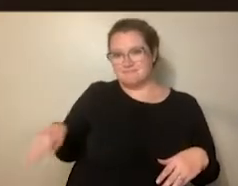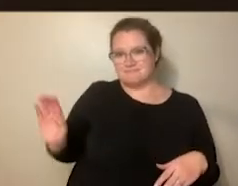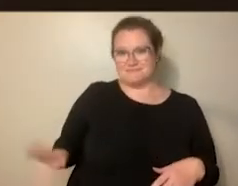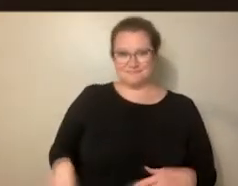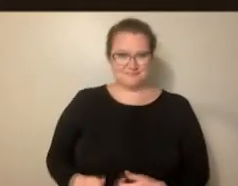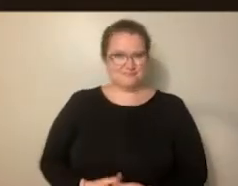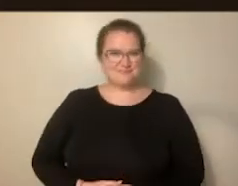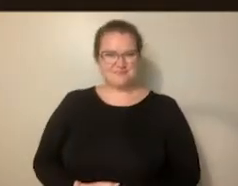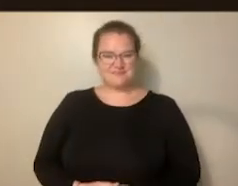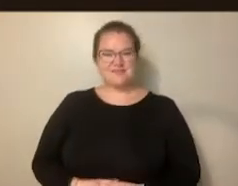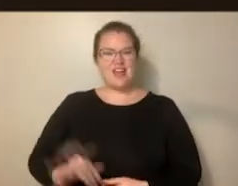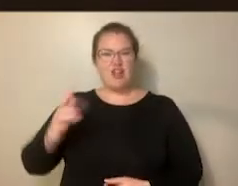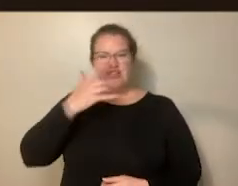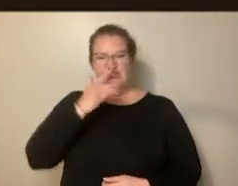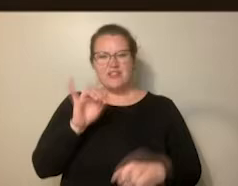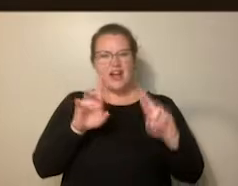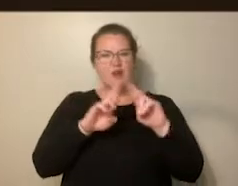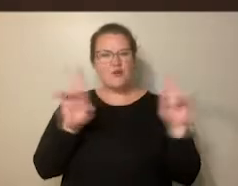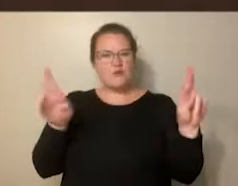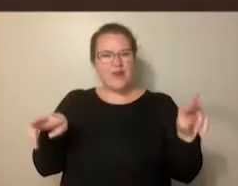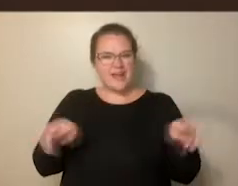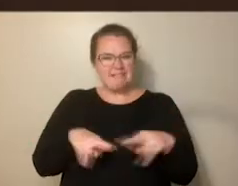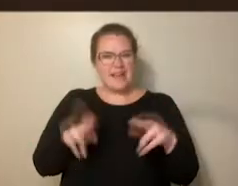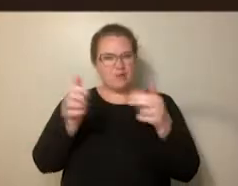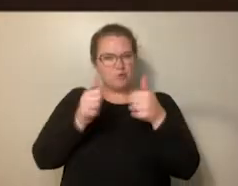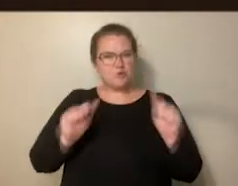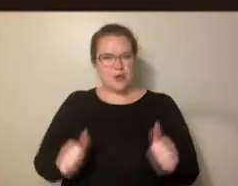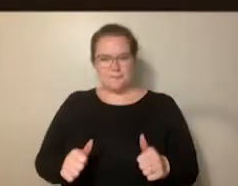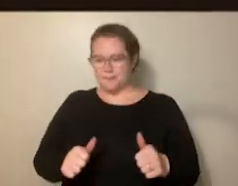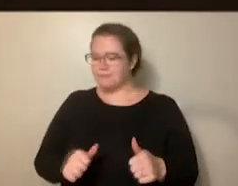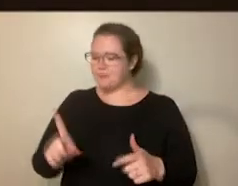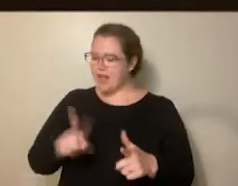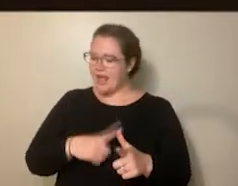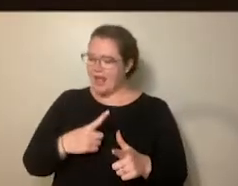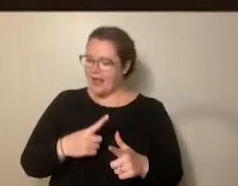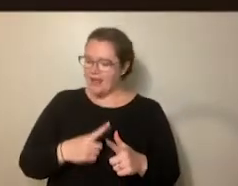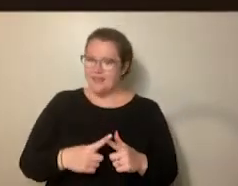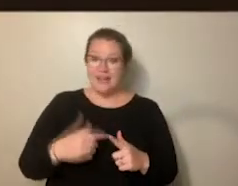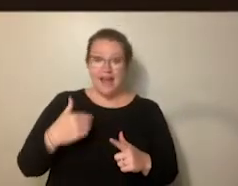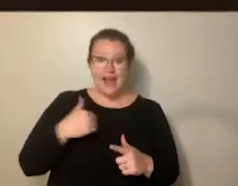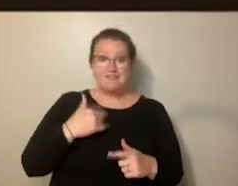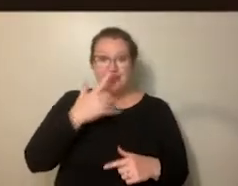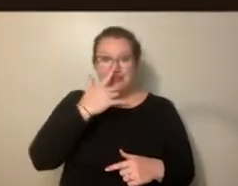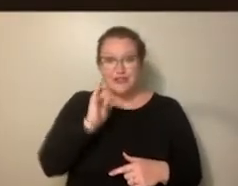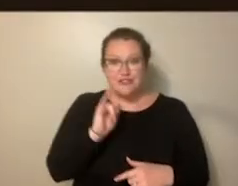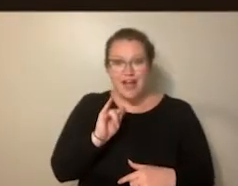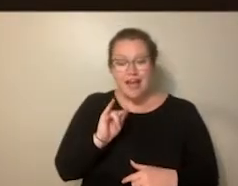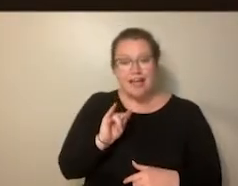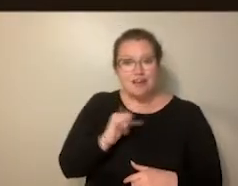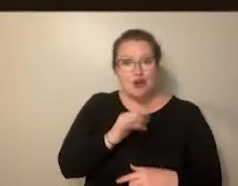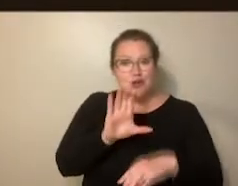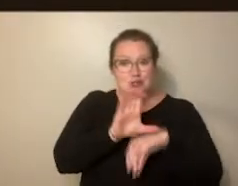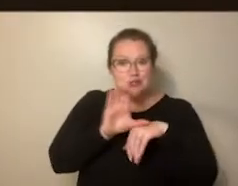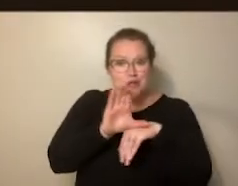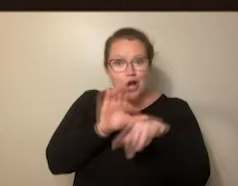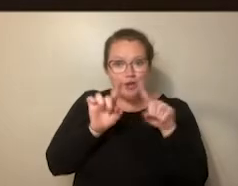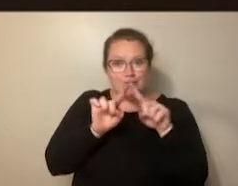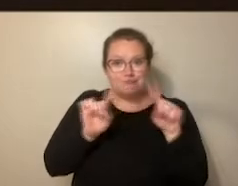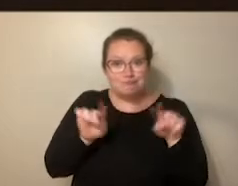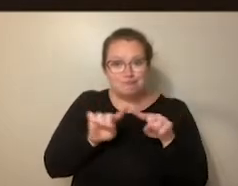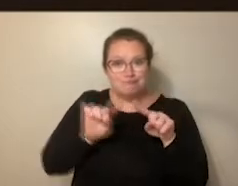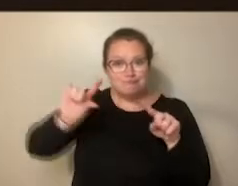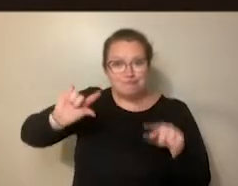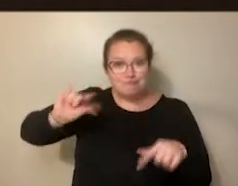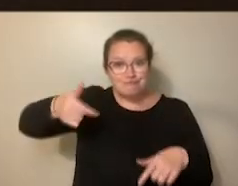That's kind of just a rectangle shape. Then I'm going to use an upside down Hershey kiss for the tail. And cows